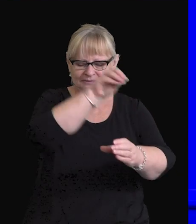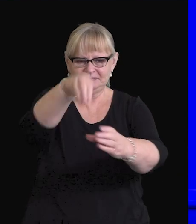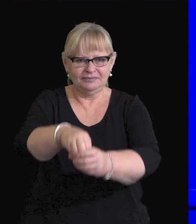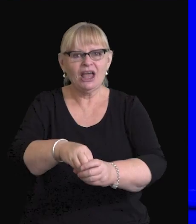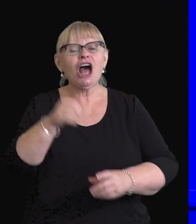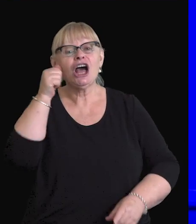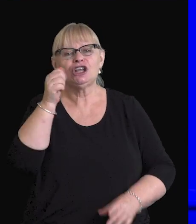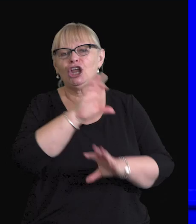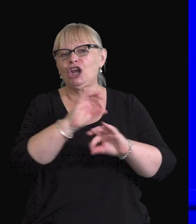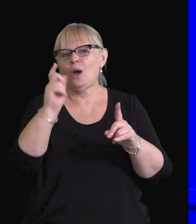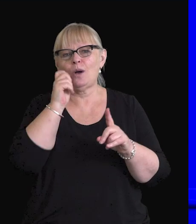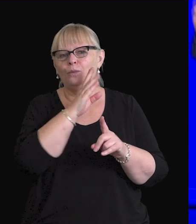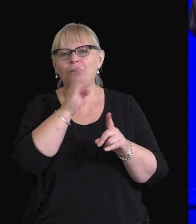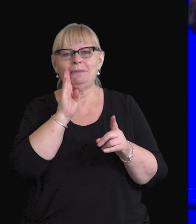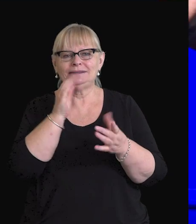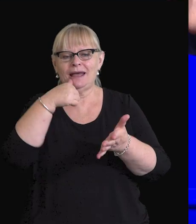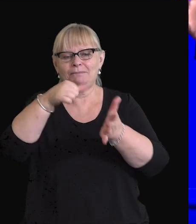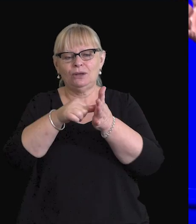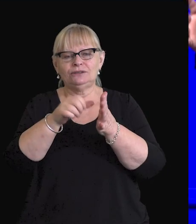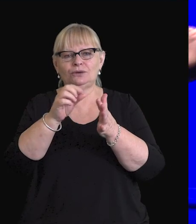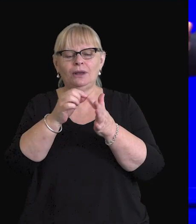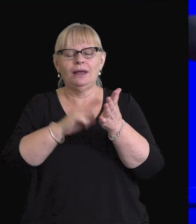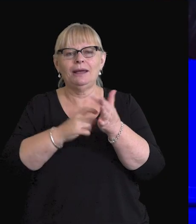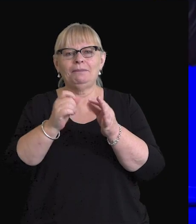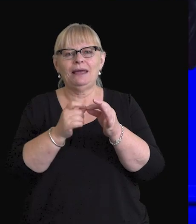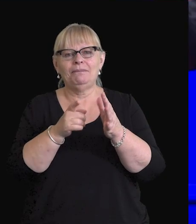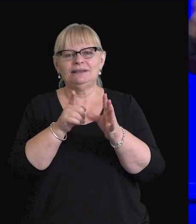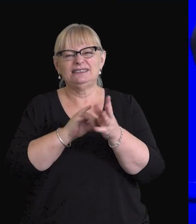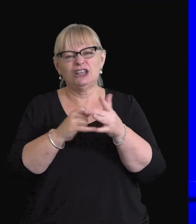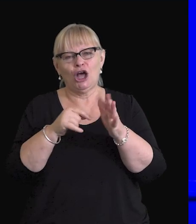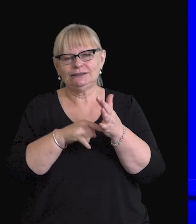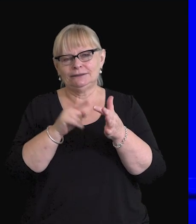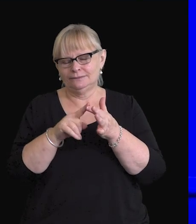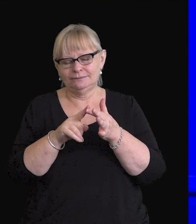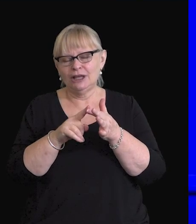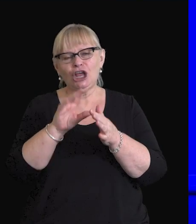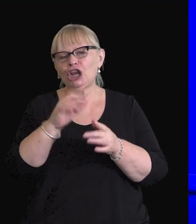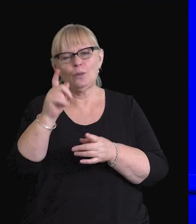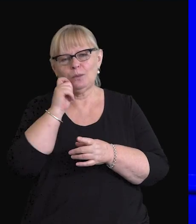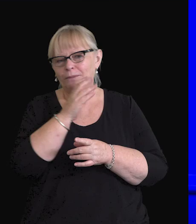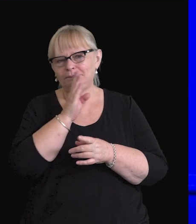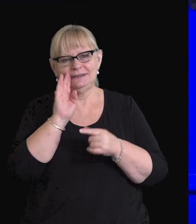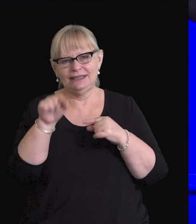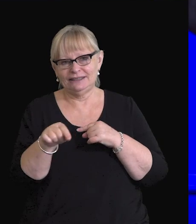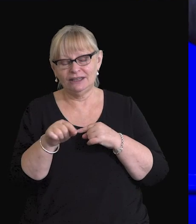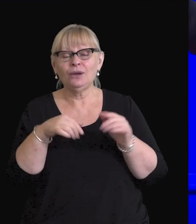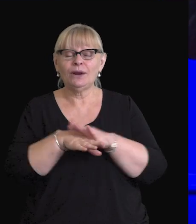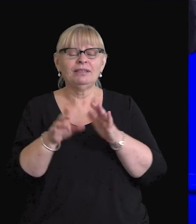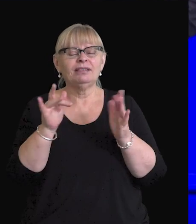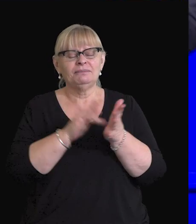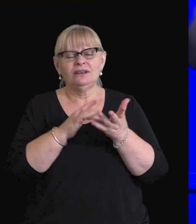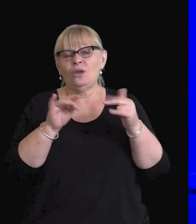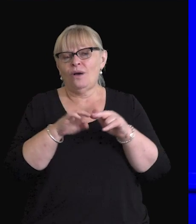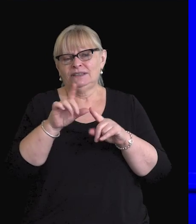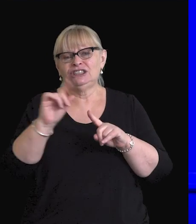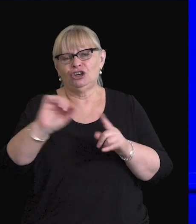a postal plebiscite. Are we serious? We are in the middle of a digital democracy, a digital revolution,